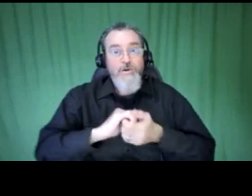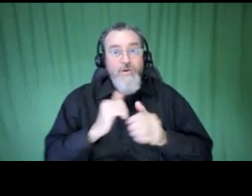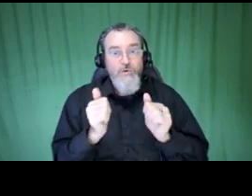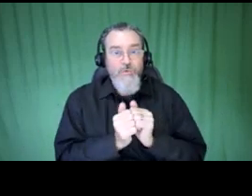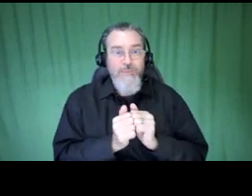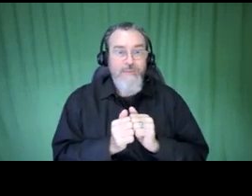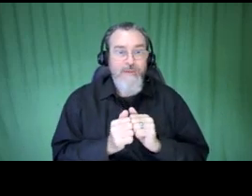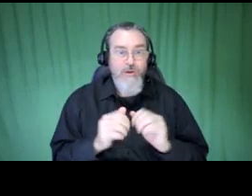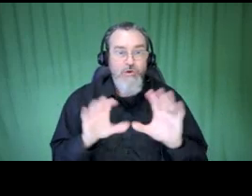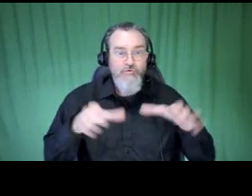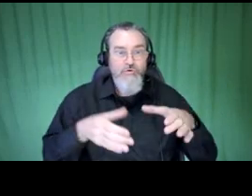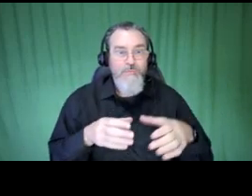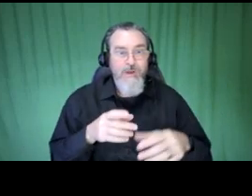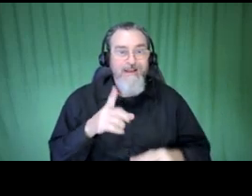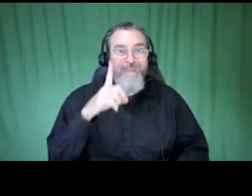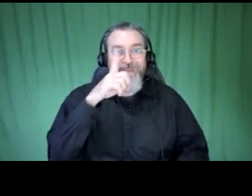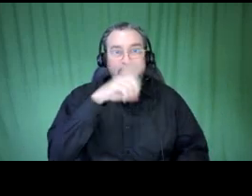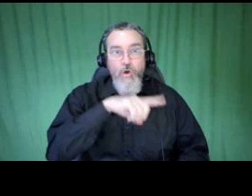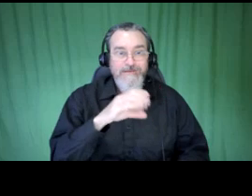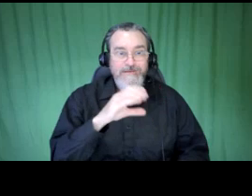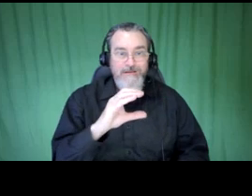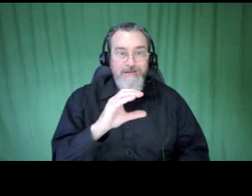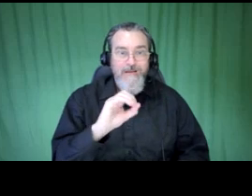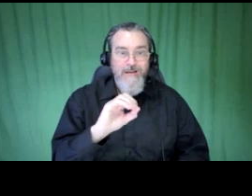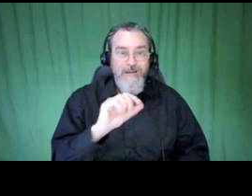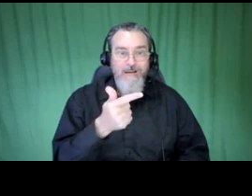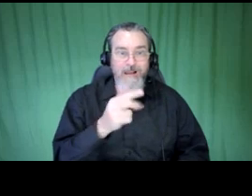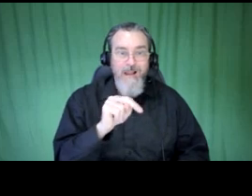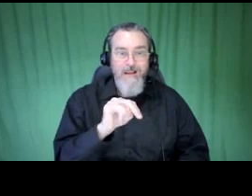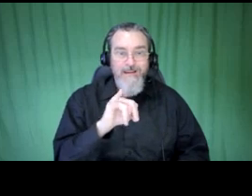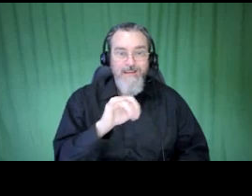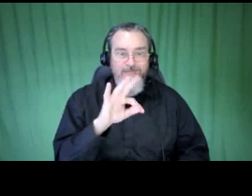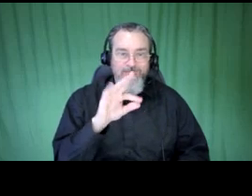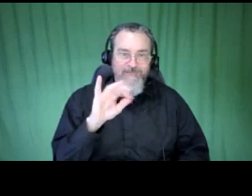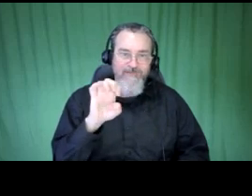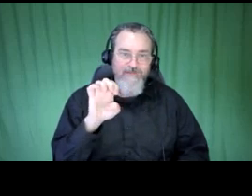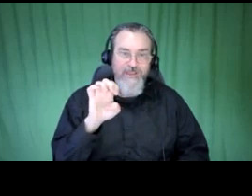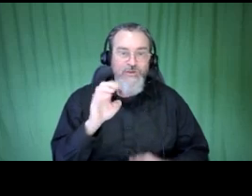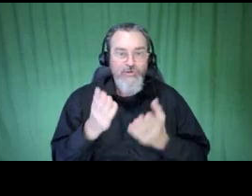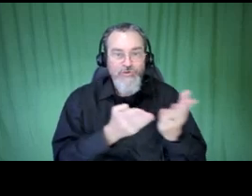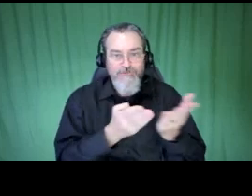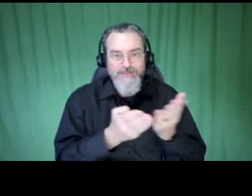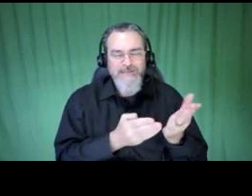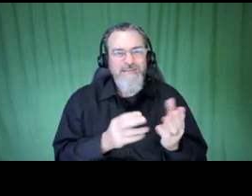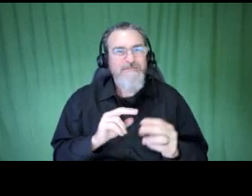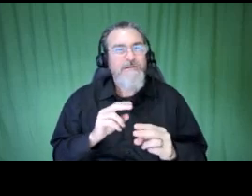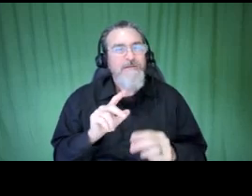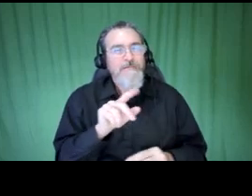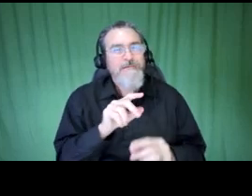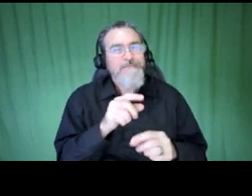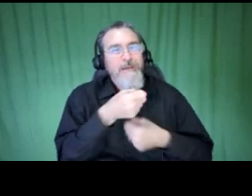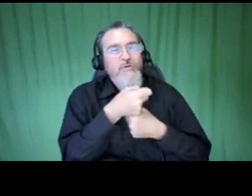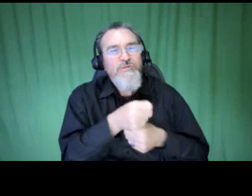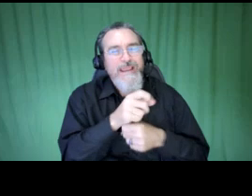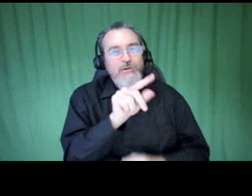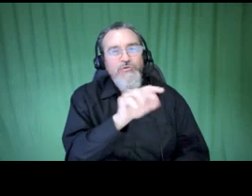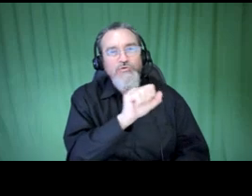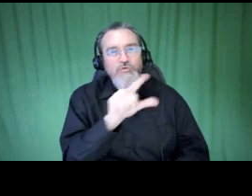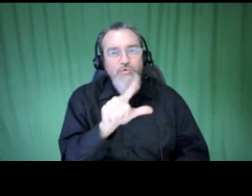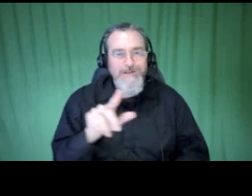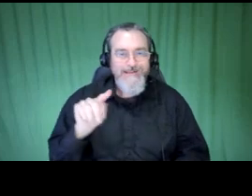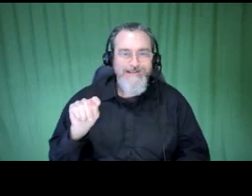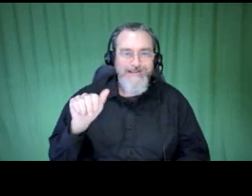Cognitive Services, who produced an amazing coastal hazards online tool called Tautua, which is specifically built for American